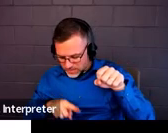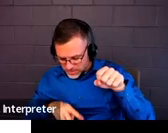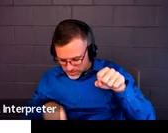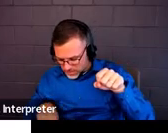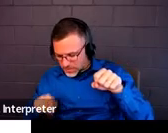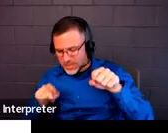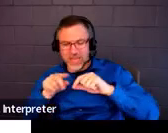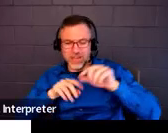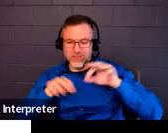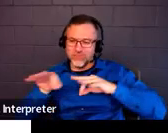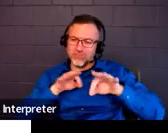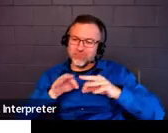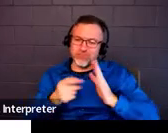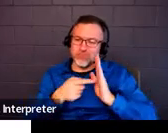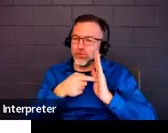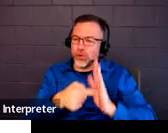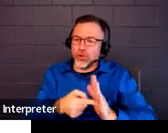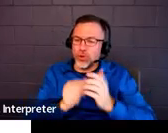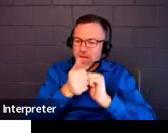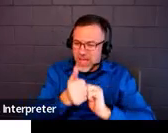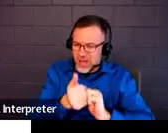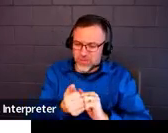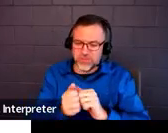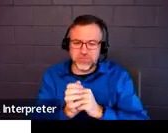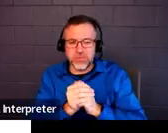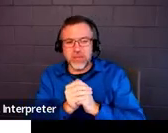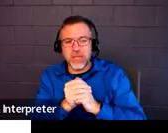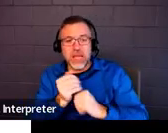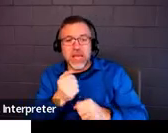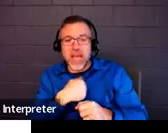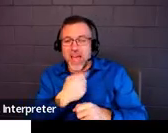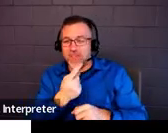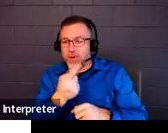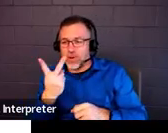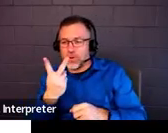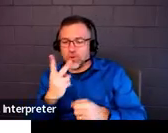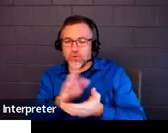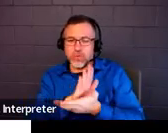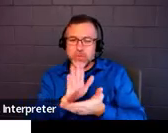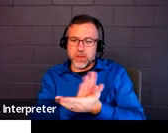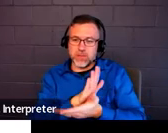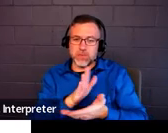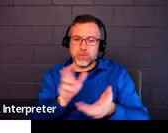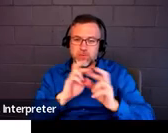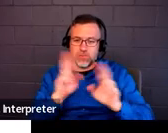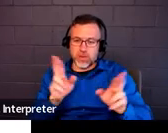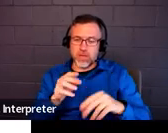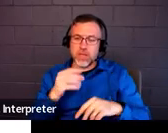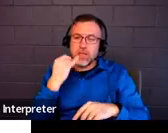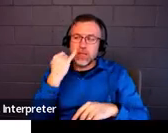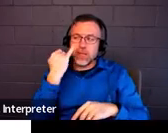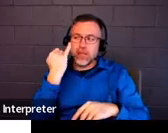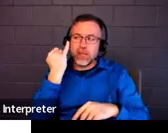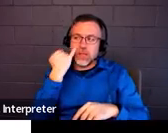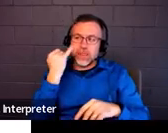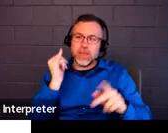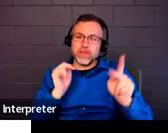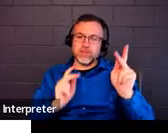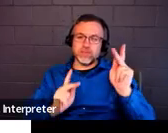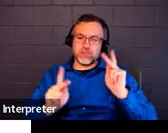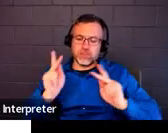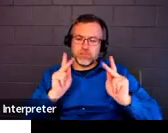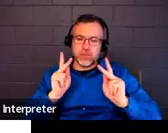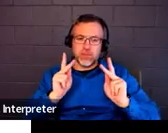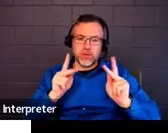these conversations, have a couple of these at the table so that folks who are, making the decisions